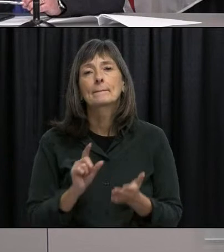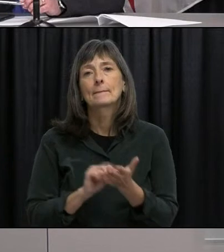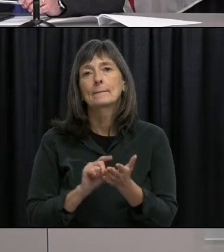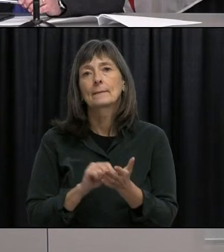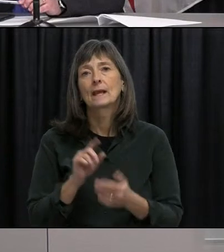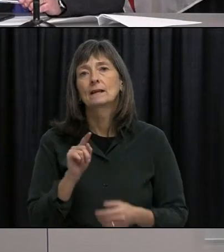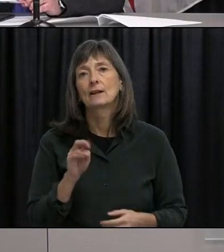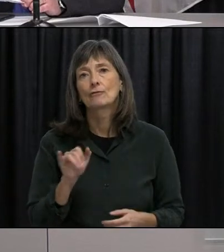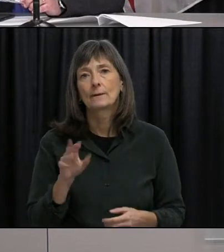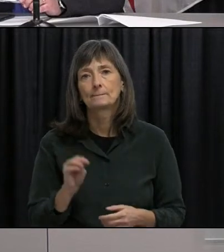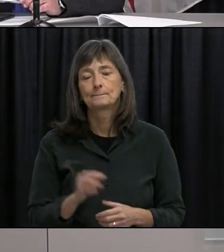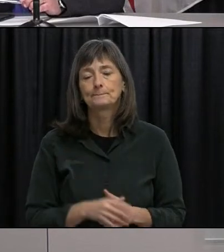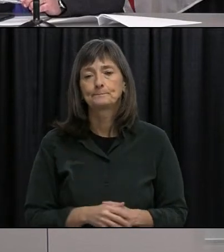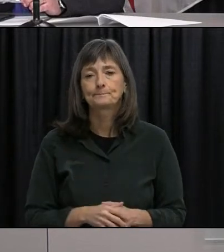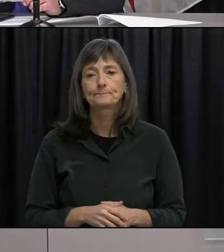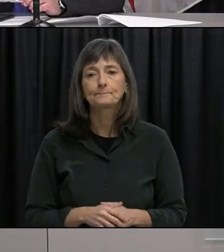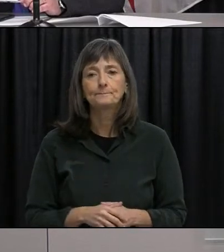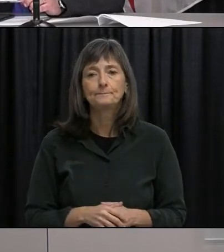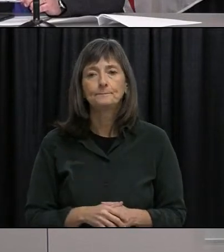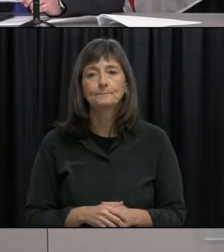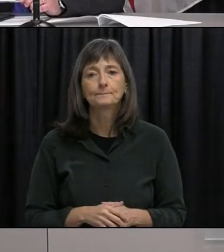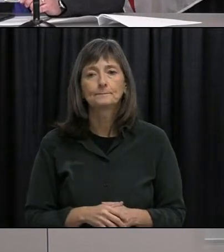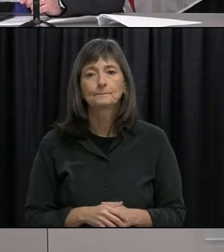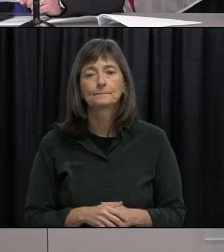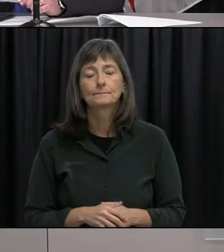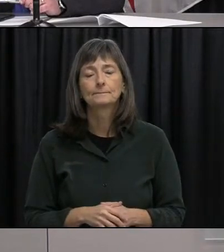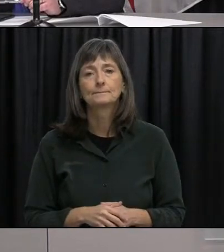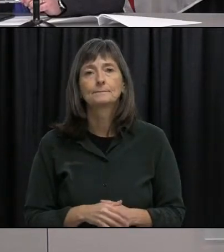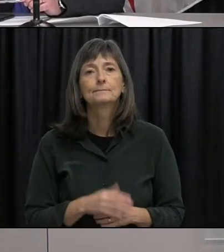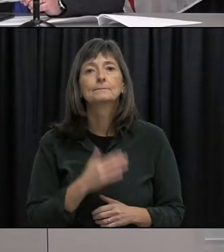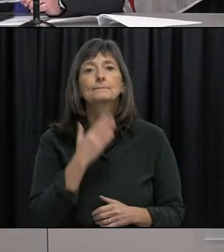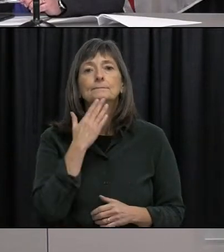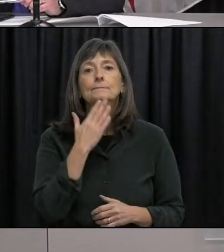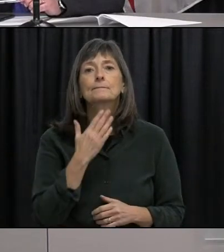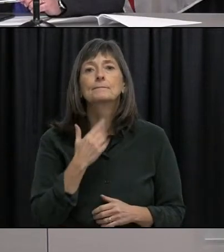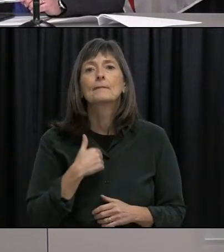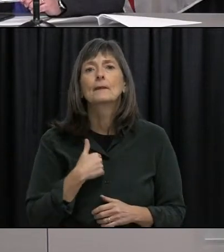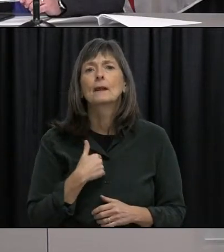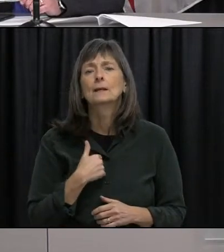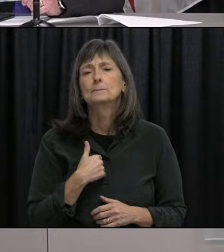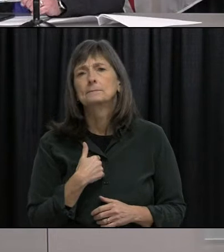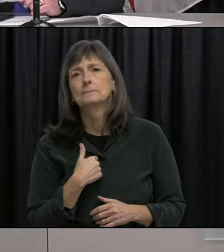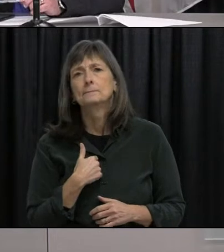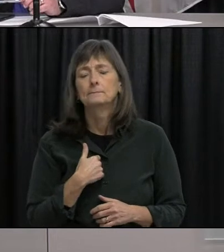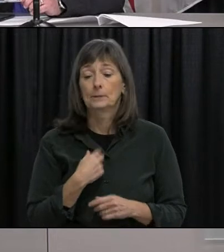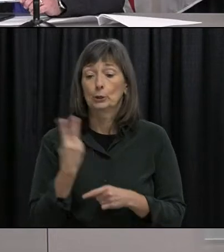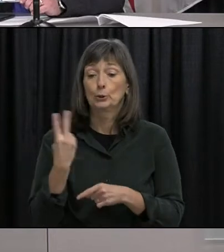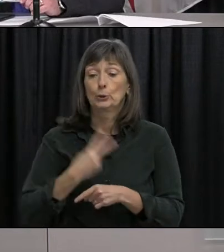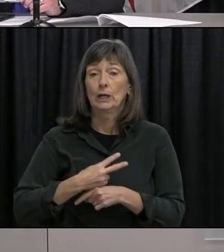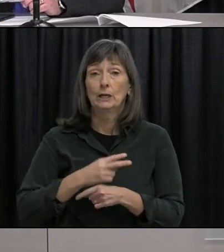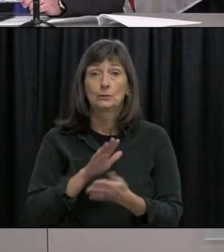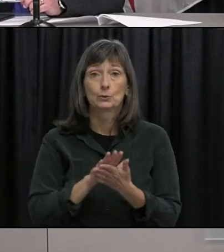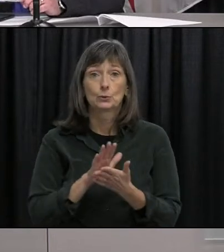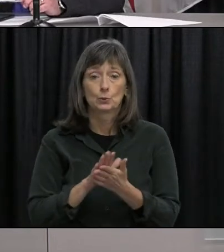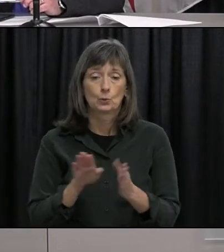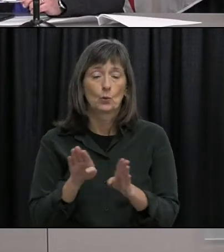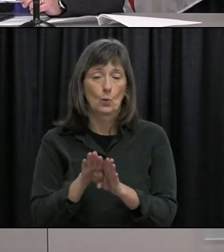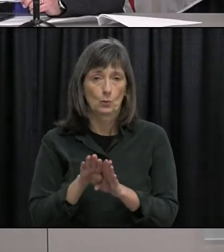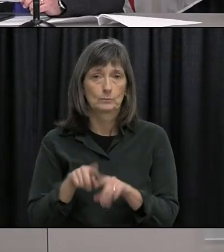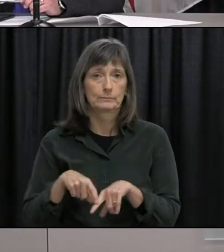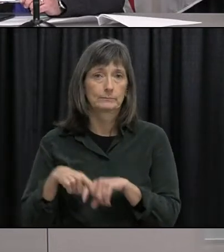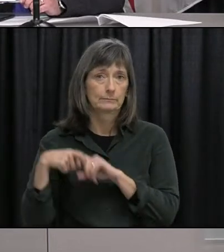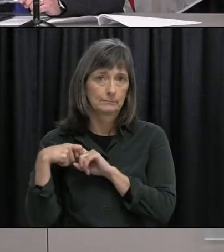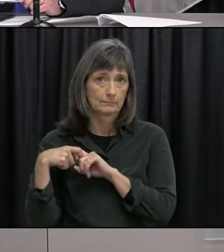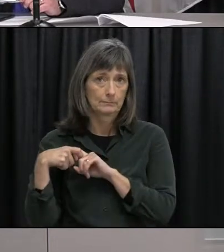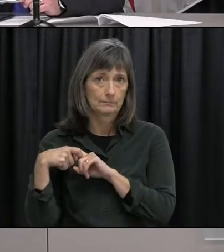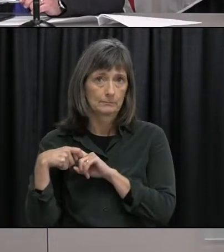Telegram. Please go ahead. Thank you very much. I'm wondering if the 2-day pause now that we're seeing in Elwood to allow